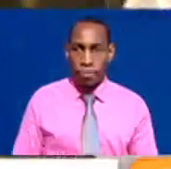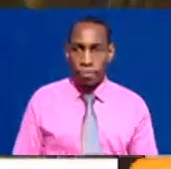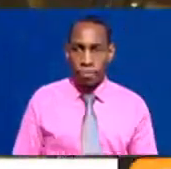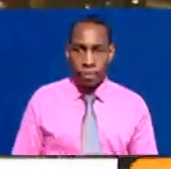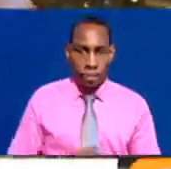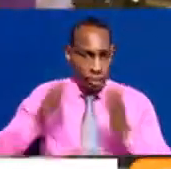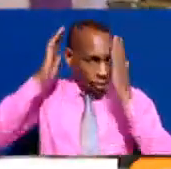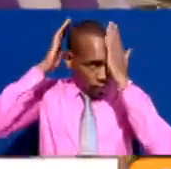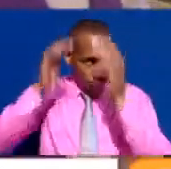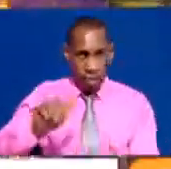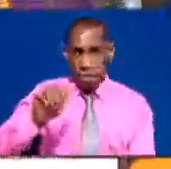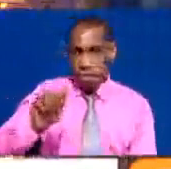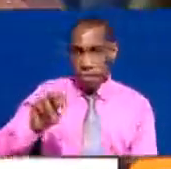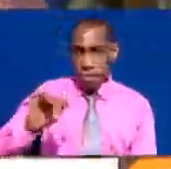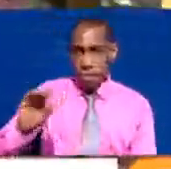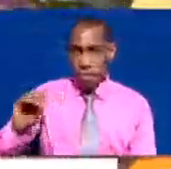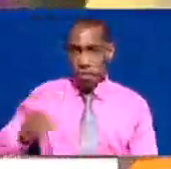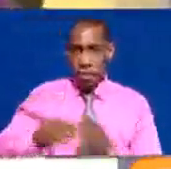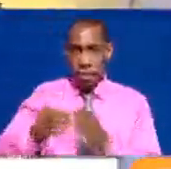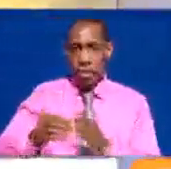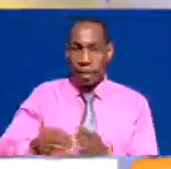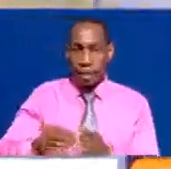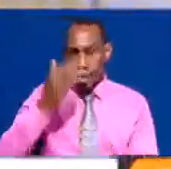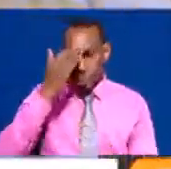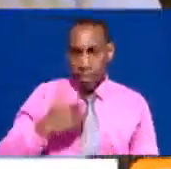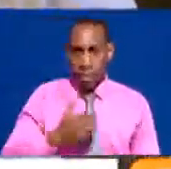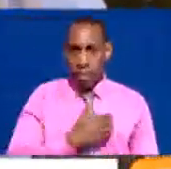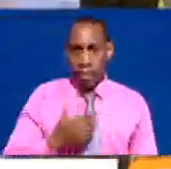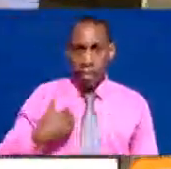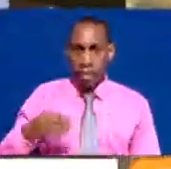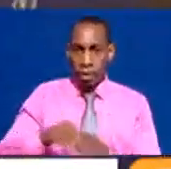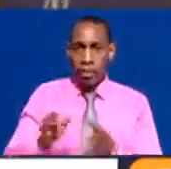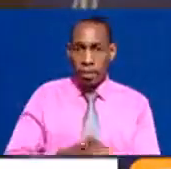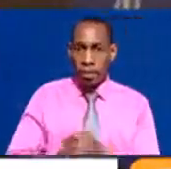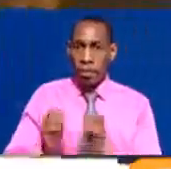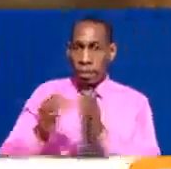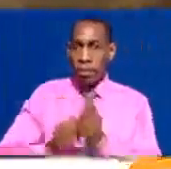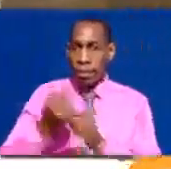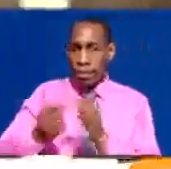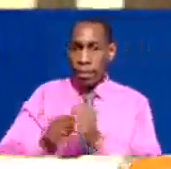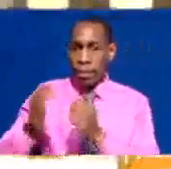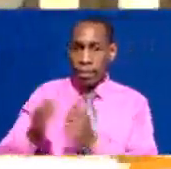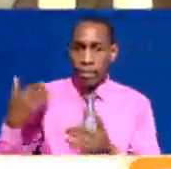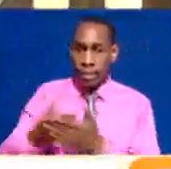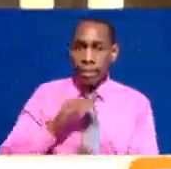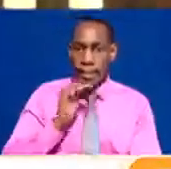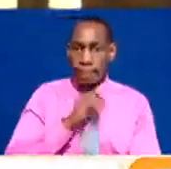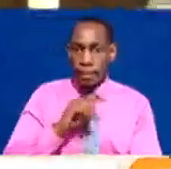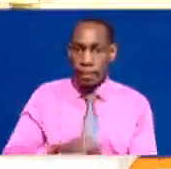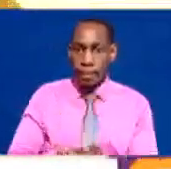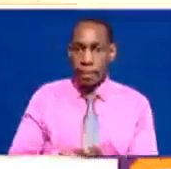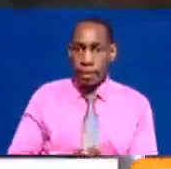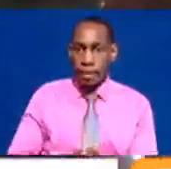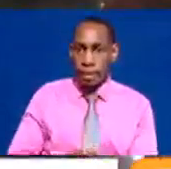Archbishop Phillip Anyolo led Catholic faithful in the Lane of Wreaths to mark the 19th anniversary since the passing of Cardinal